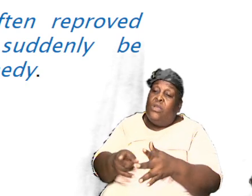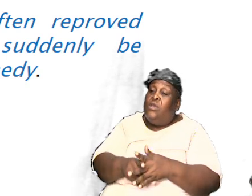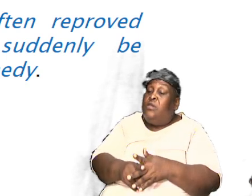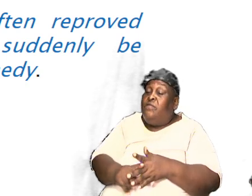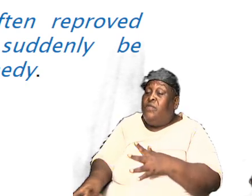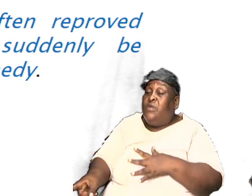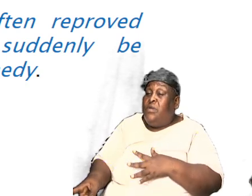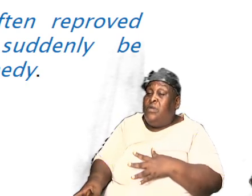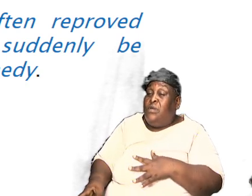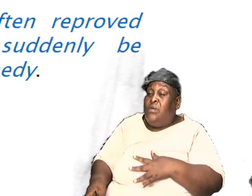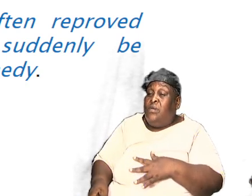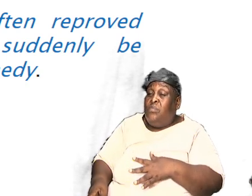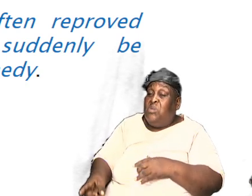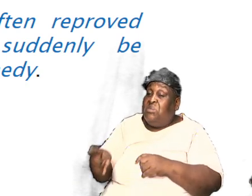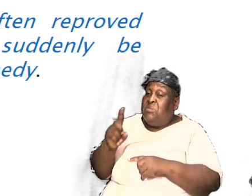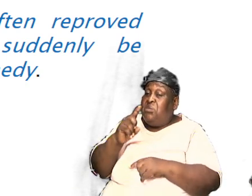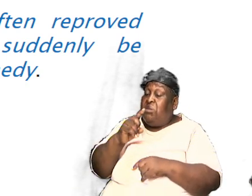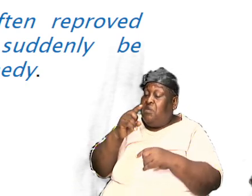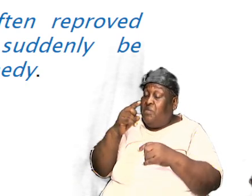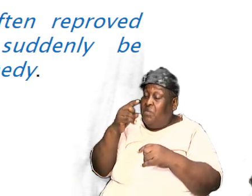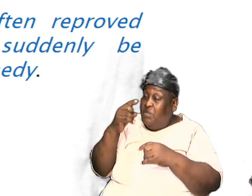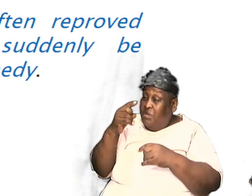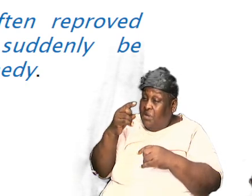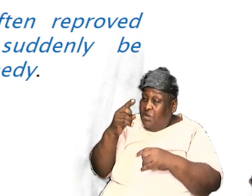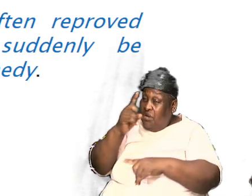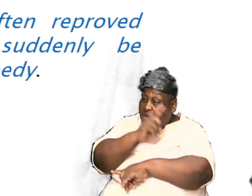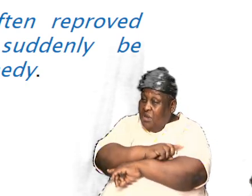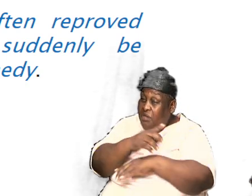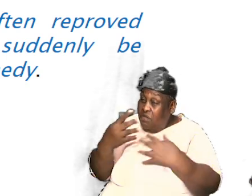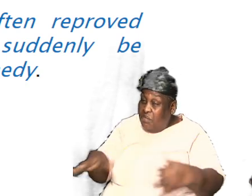of the day, he ended up in